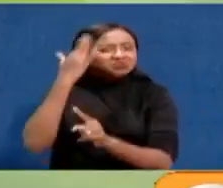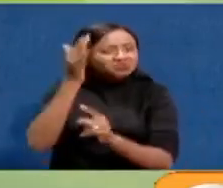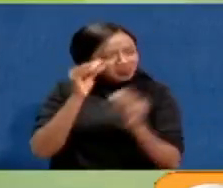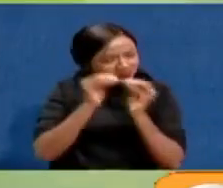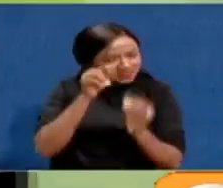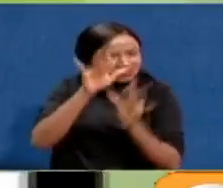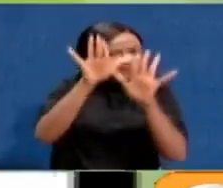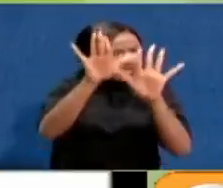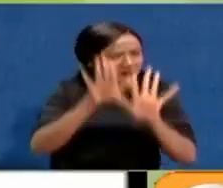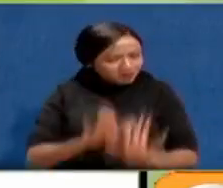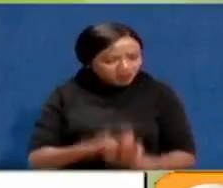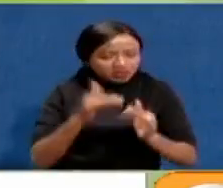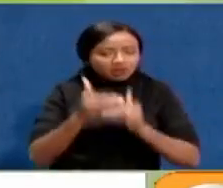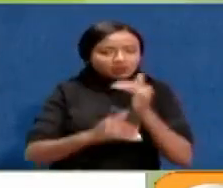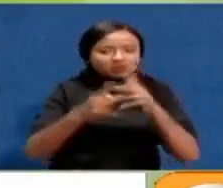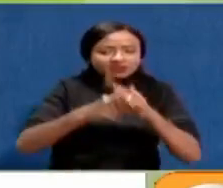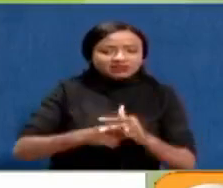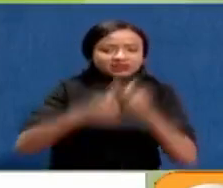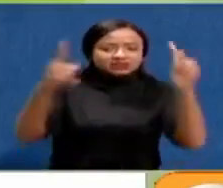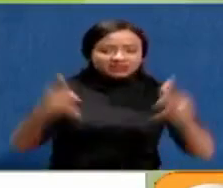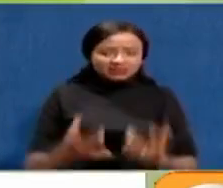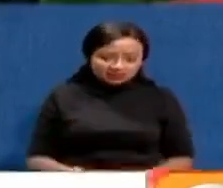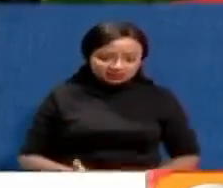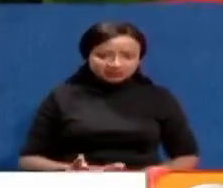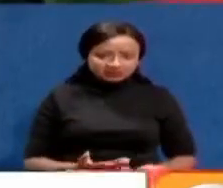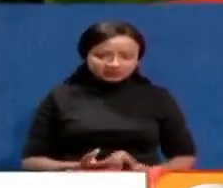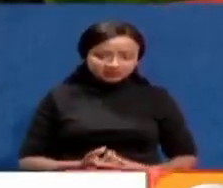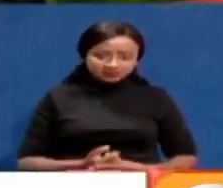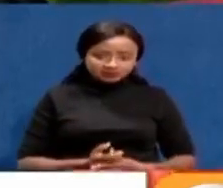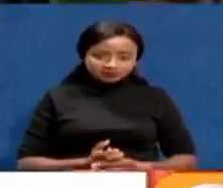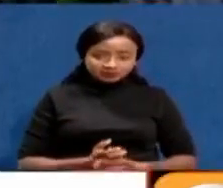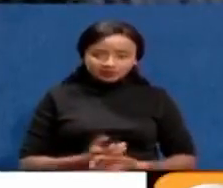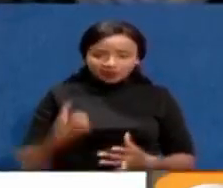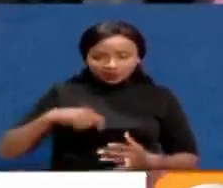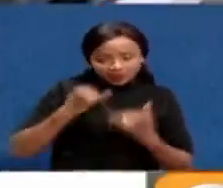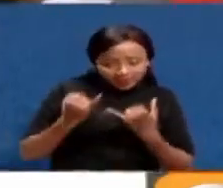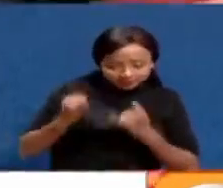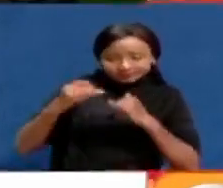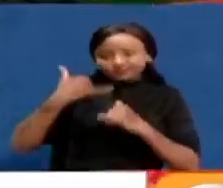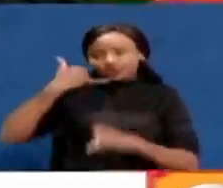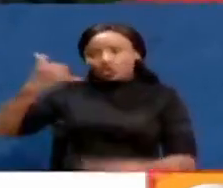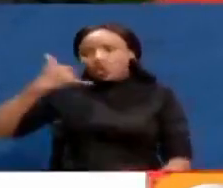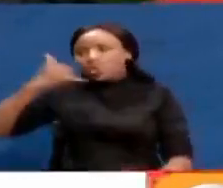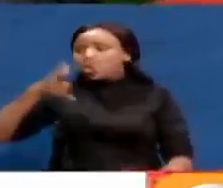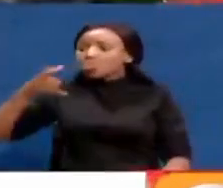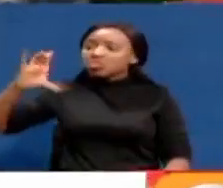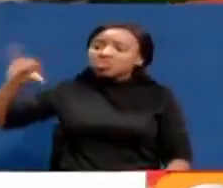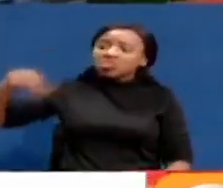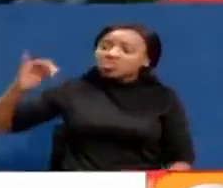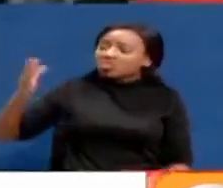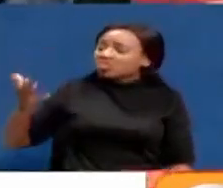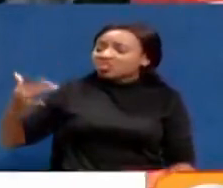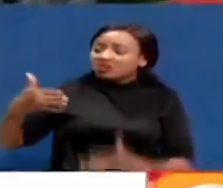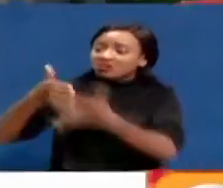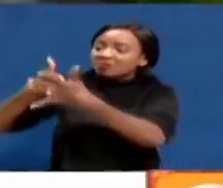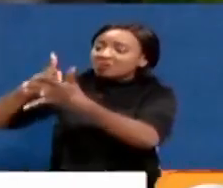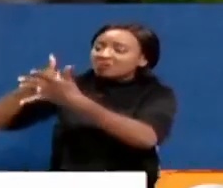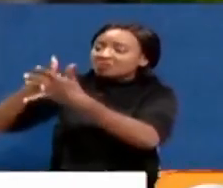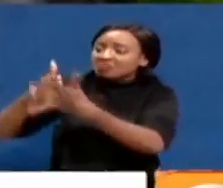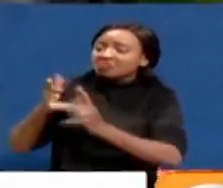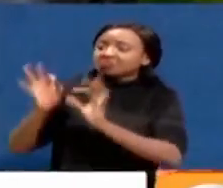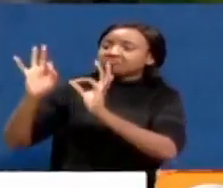it, so that the process can be able to move in the interest of the public. Our attempts to reach the Chief Justice for a response proved futile, but